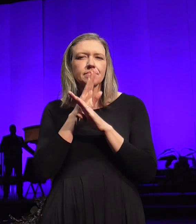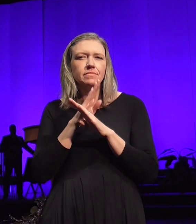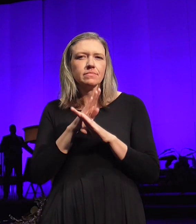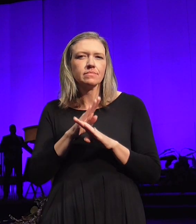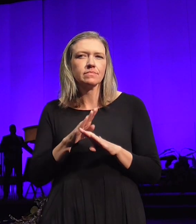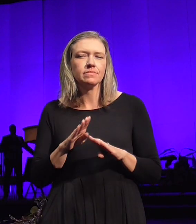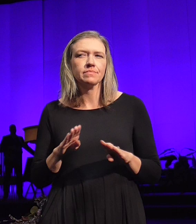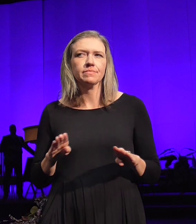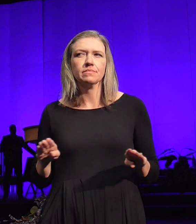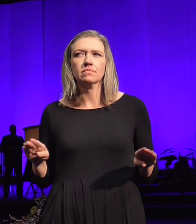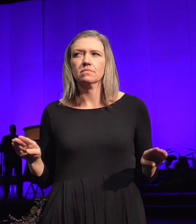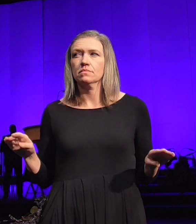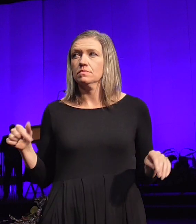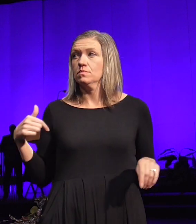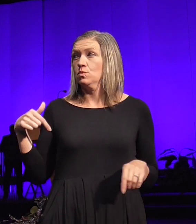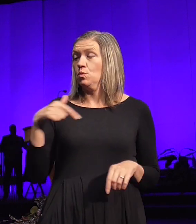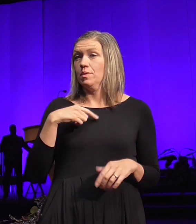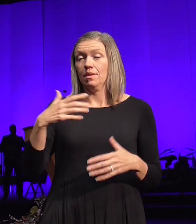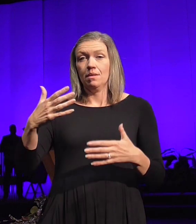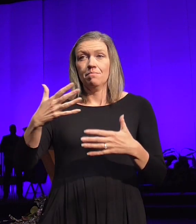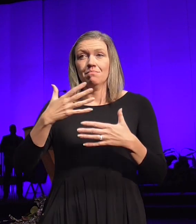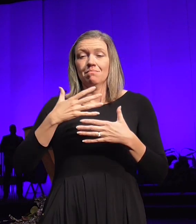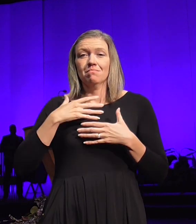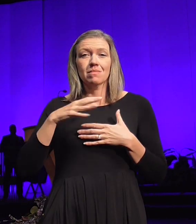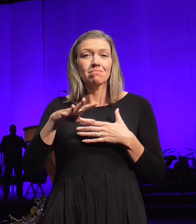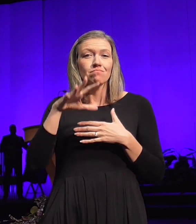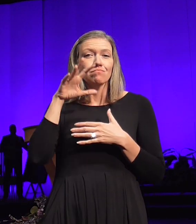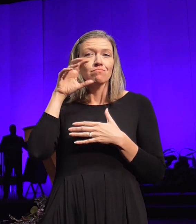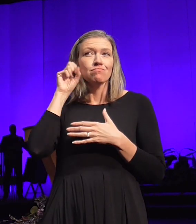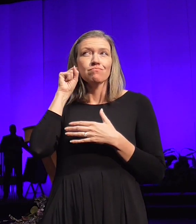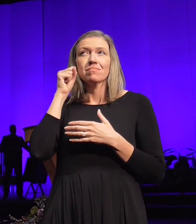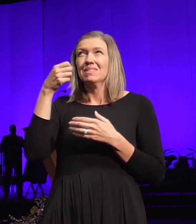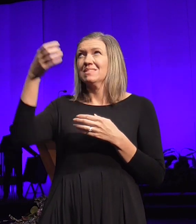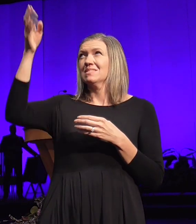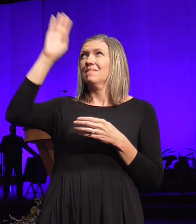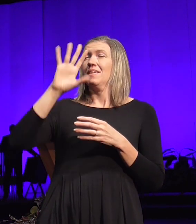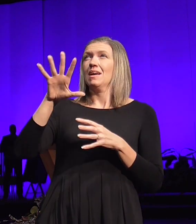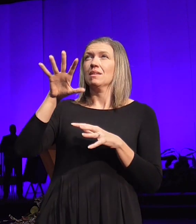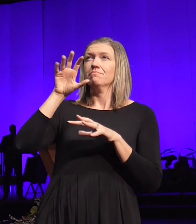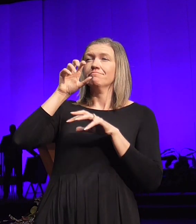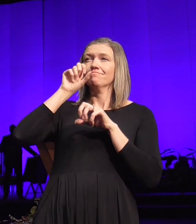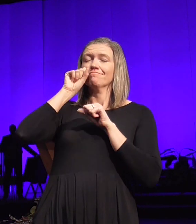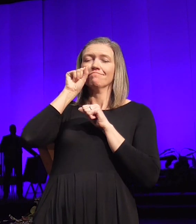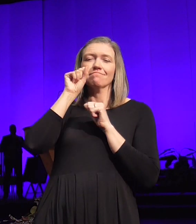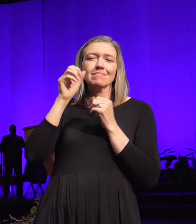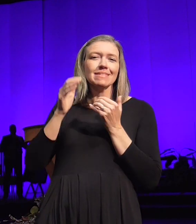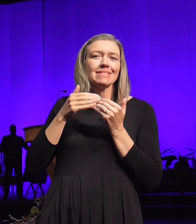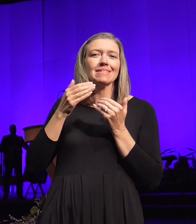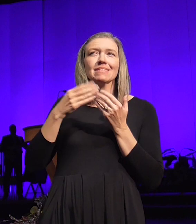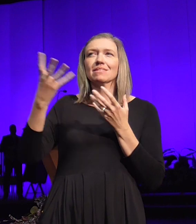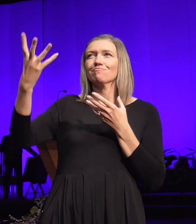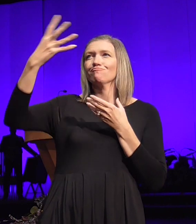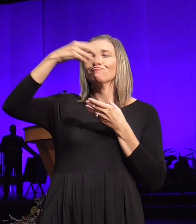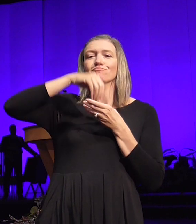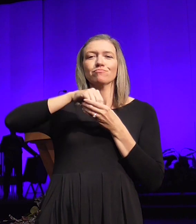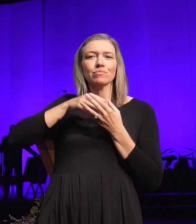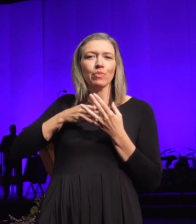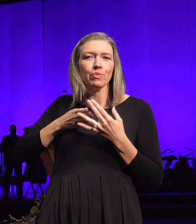And as we breathe in, we allow the divine breath to easily and effortlessly breathe through